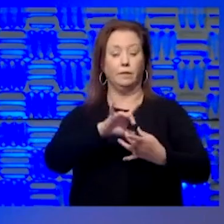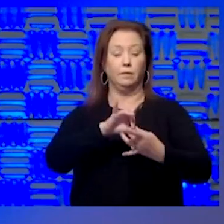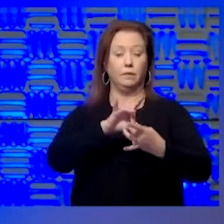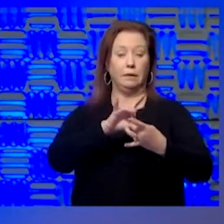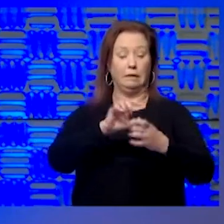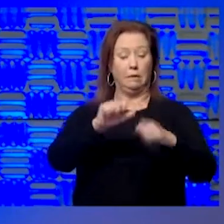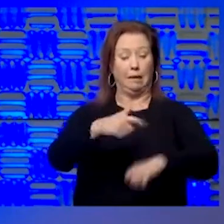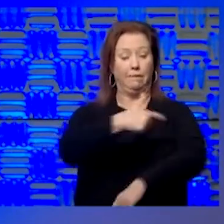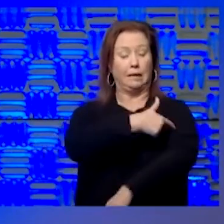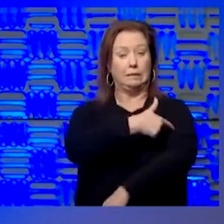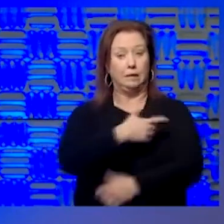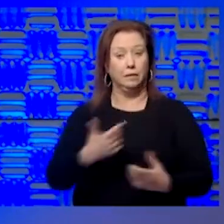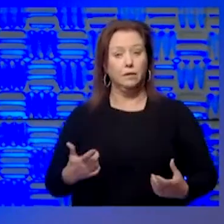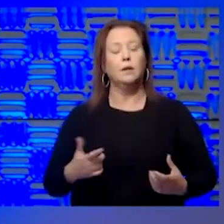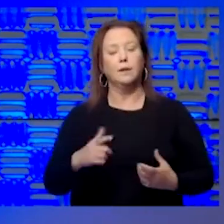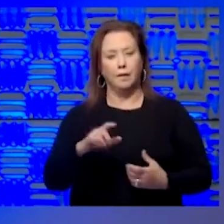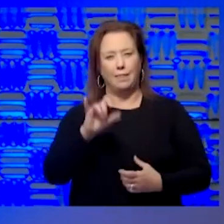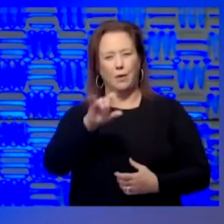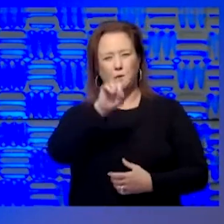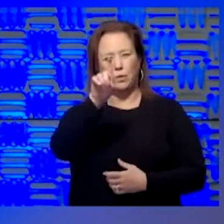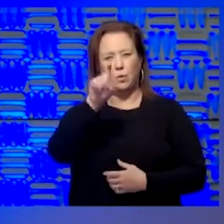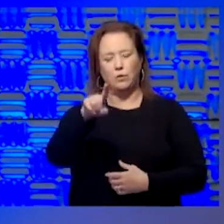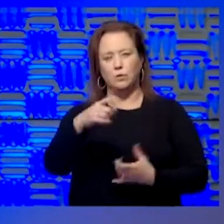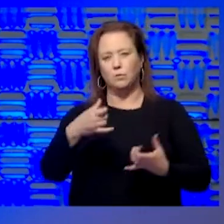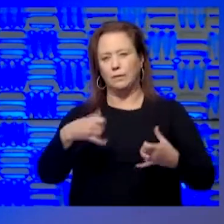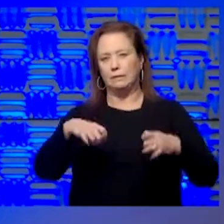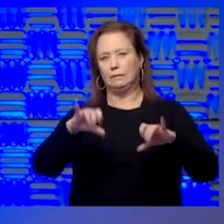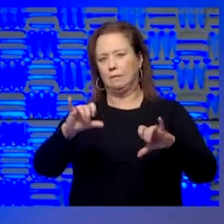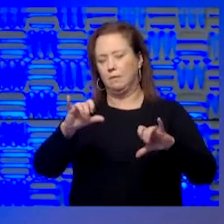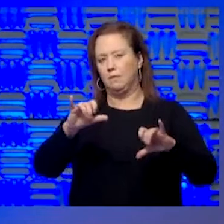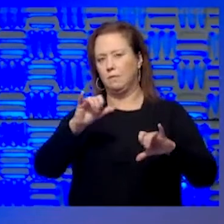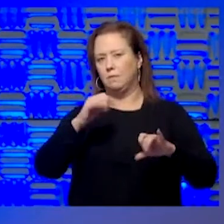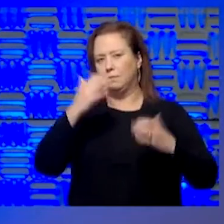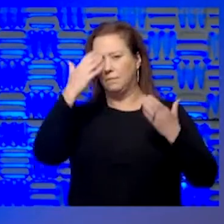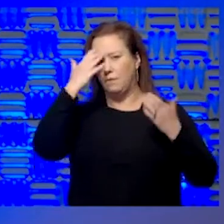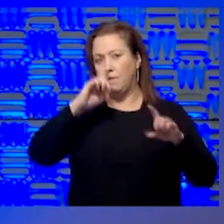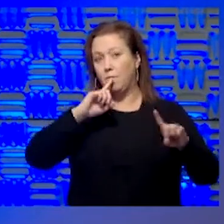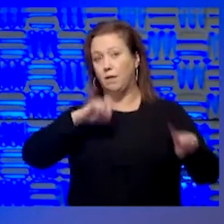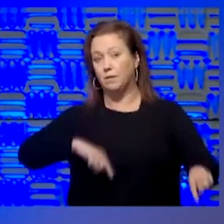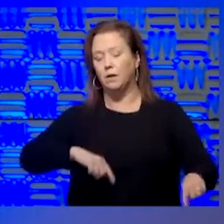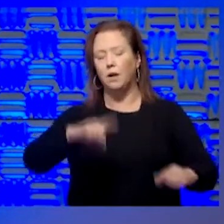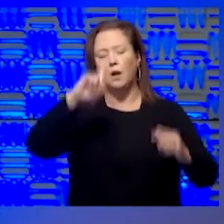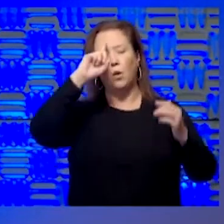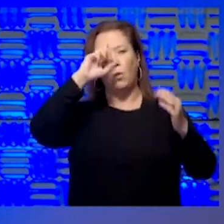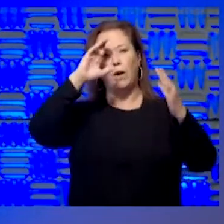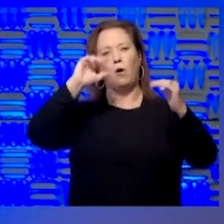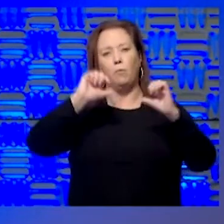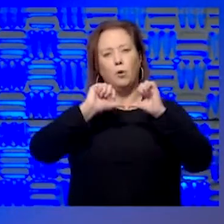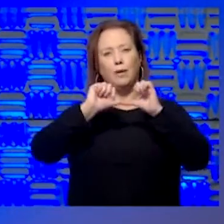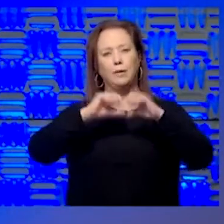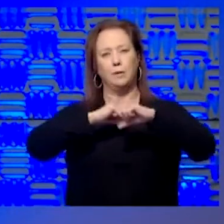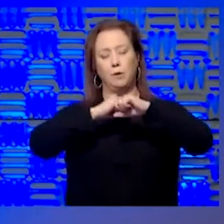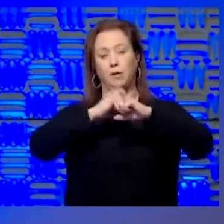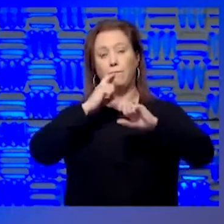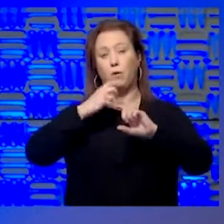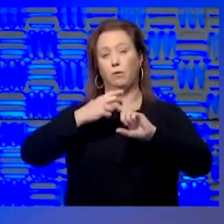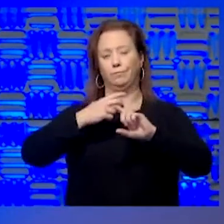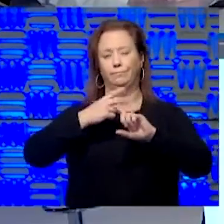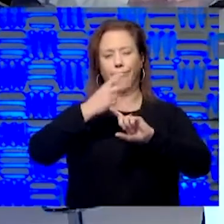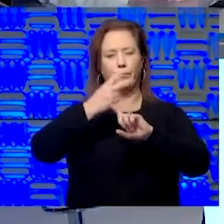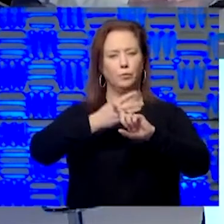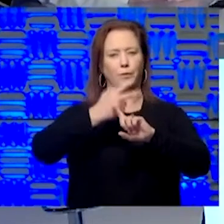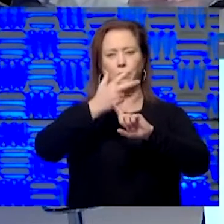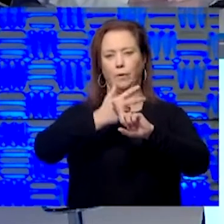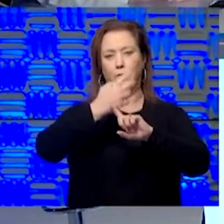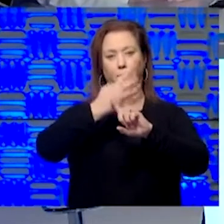we get a vaccine? So those are questions that we still don't know the answer to. We hope that you would be protected in the short term, though. And we know